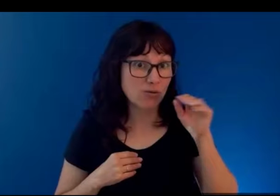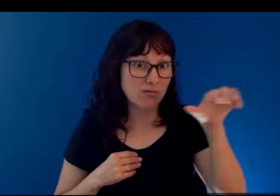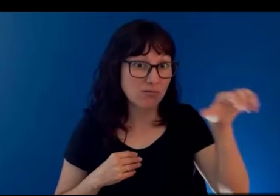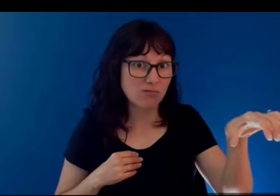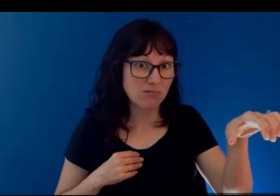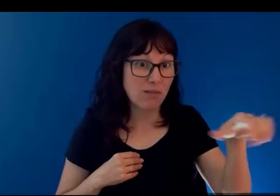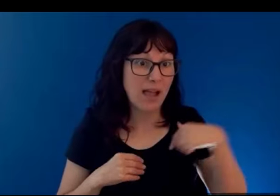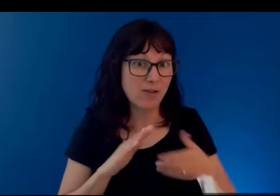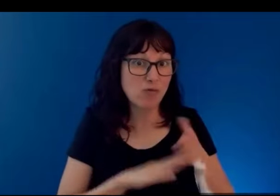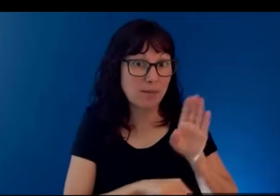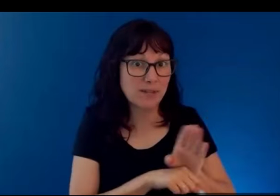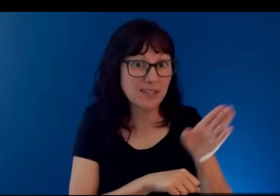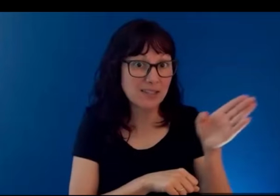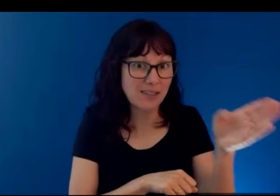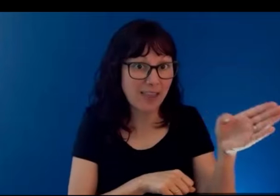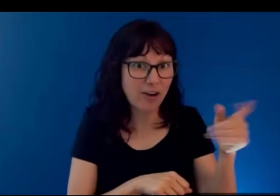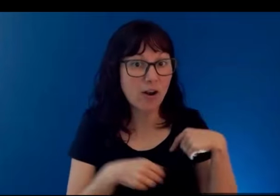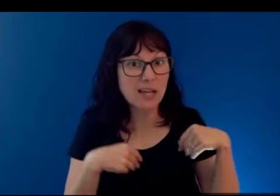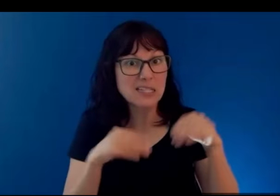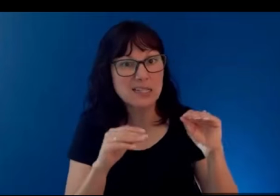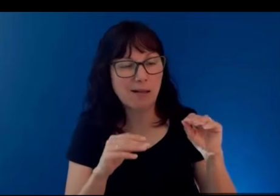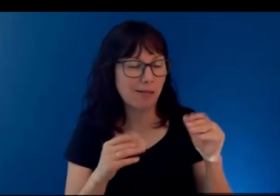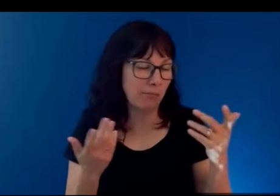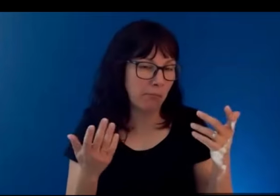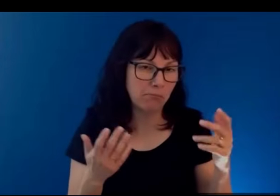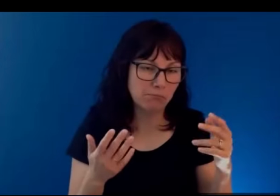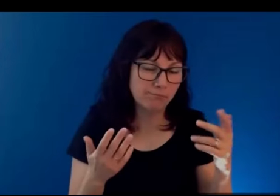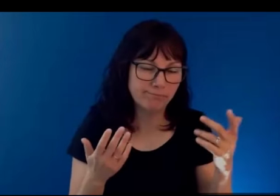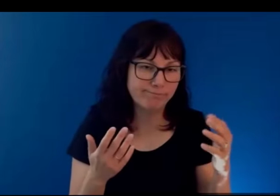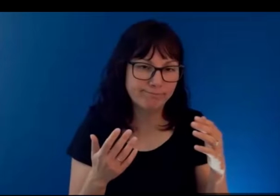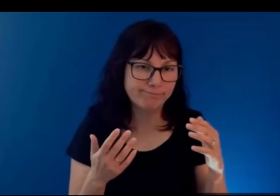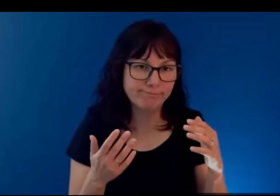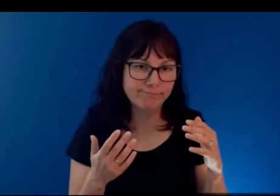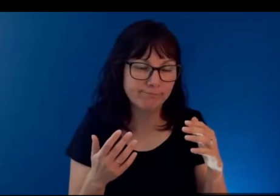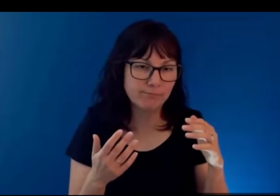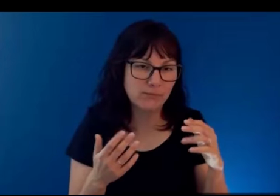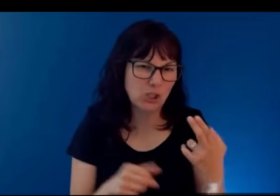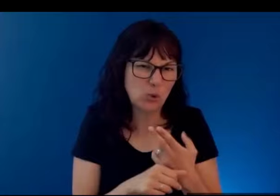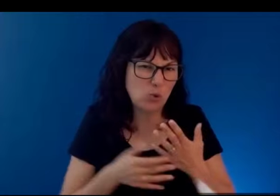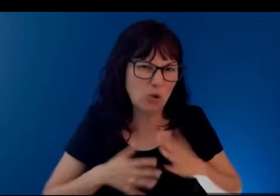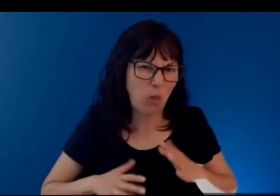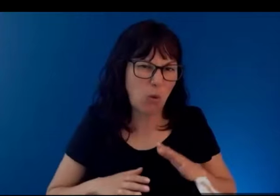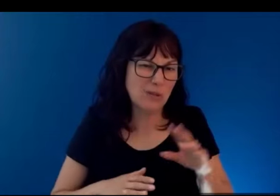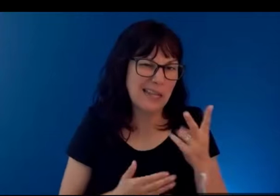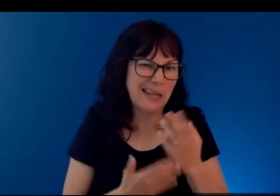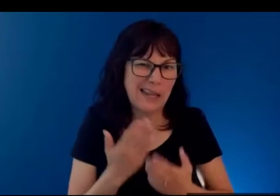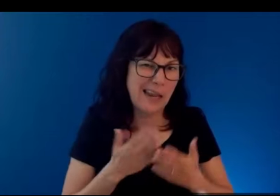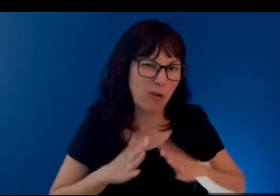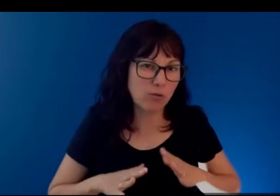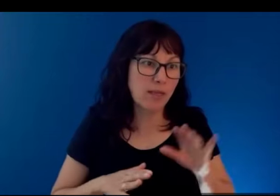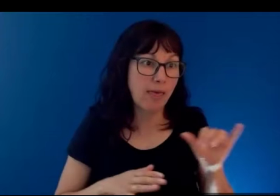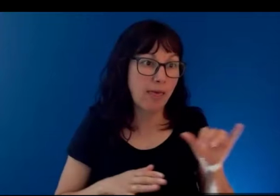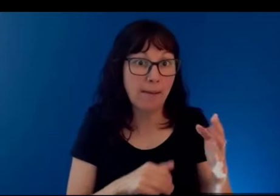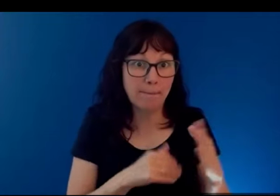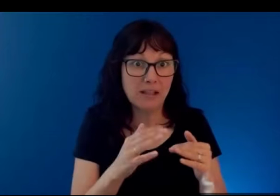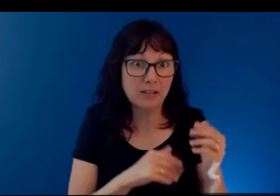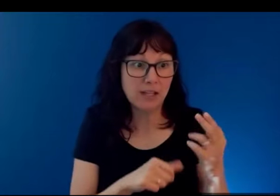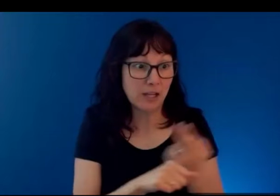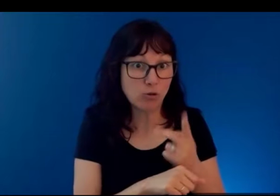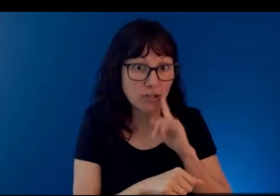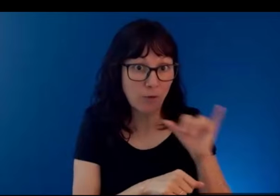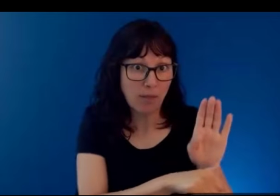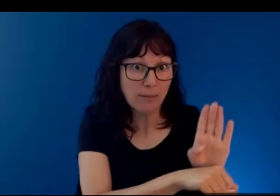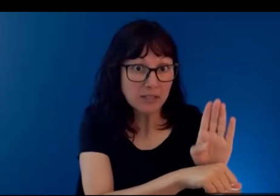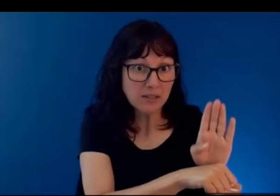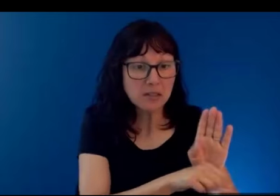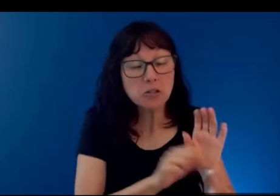my business, I'm selling secondhand clothing and that business is that building is used for that business, then